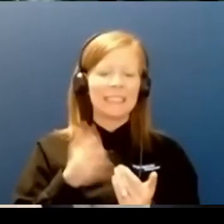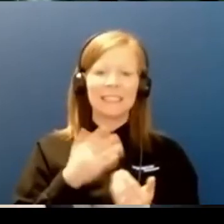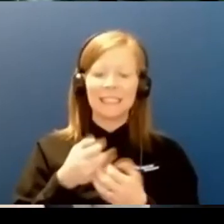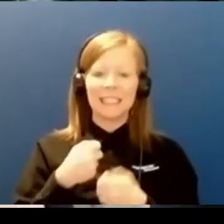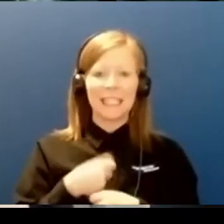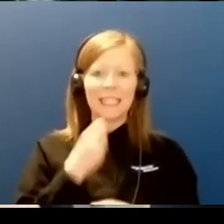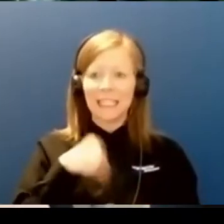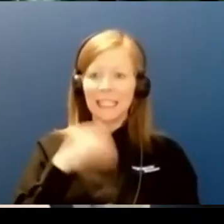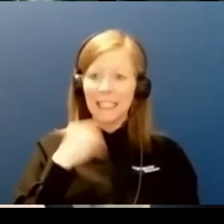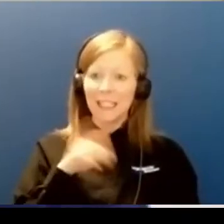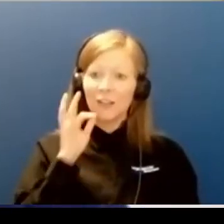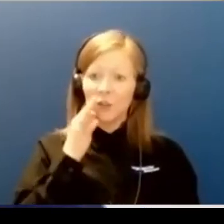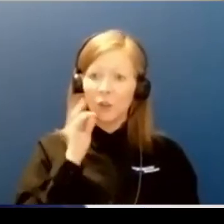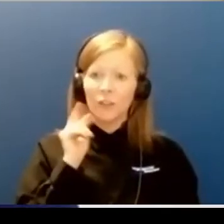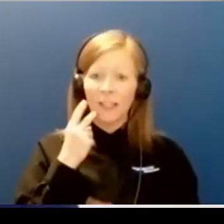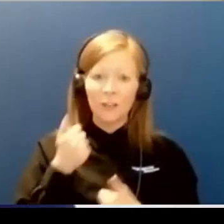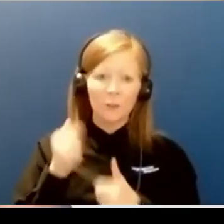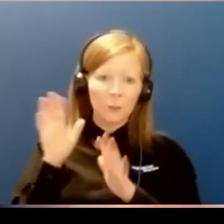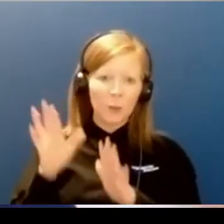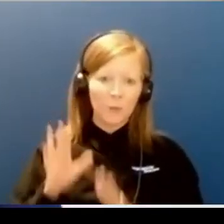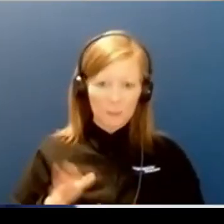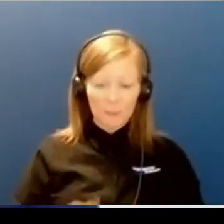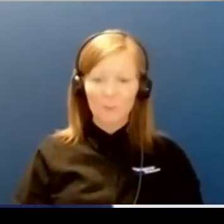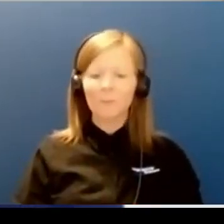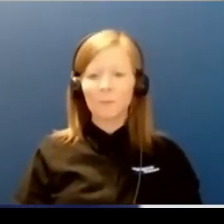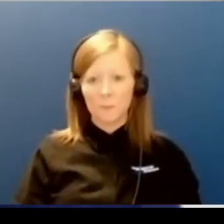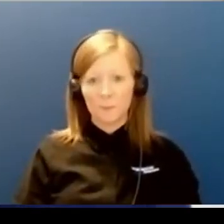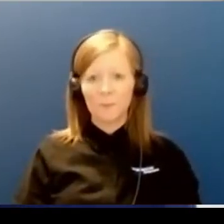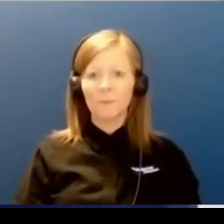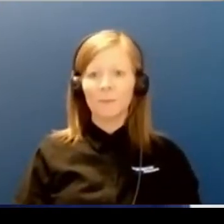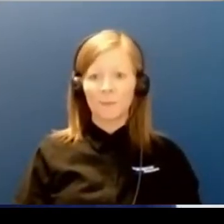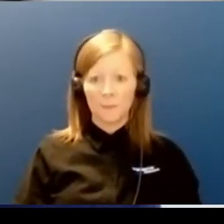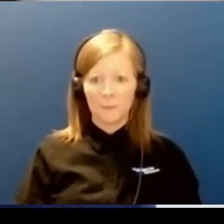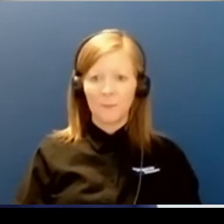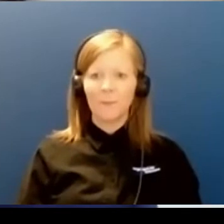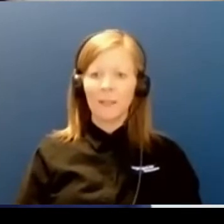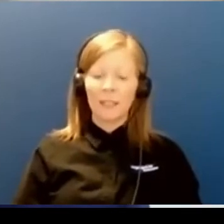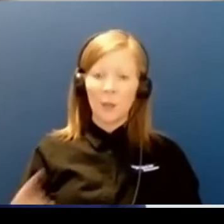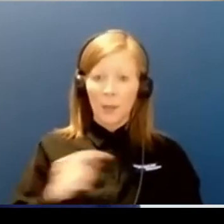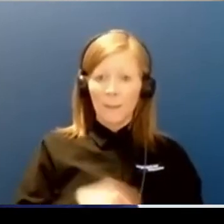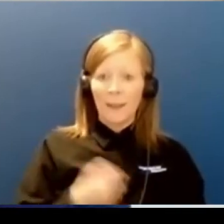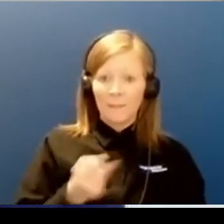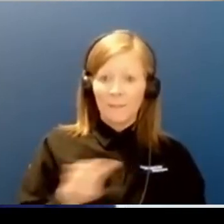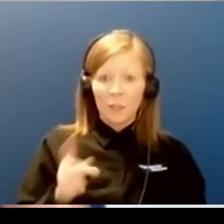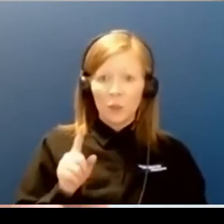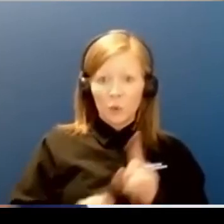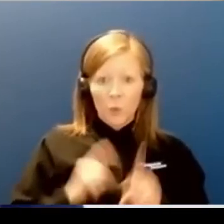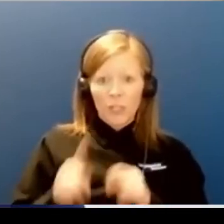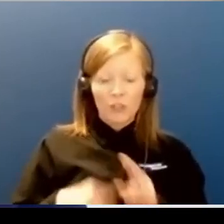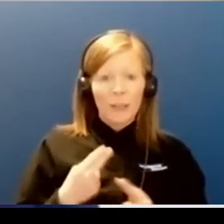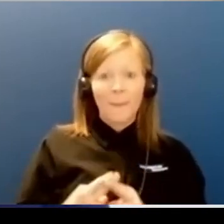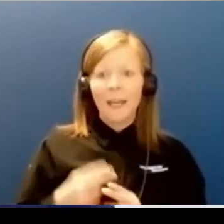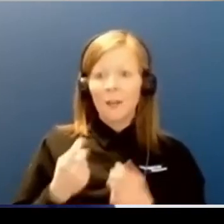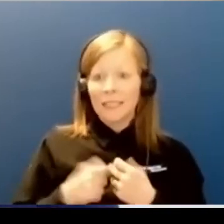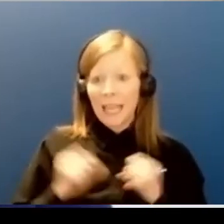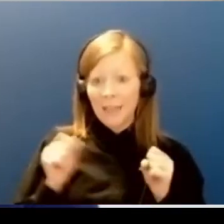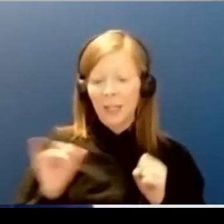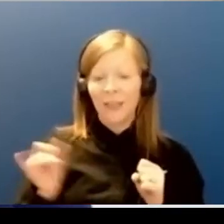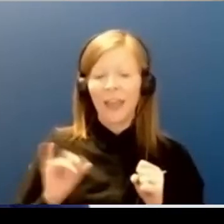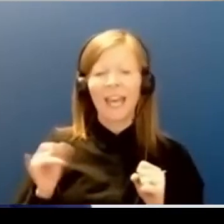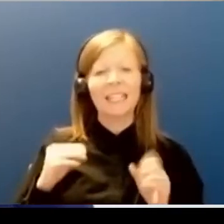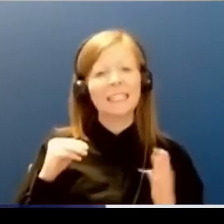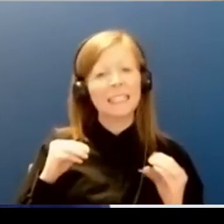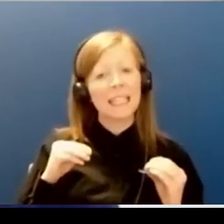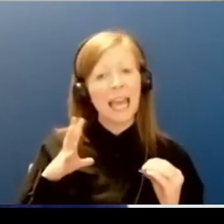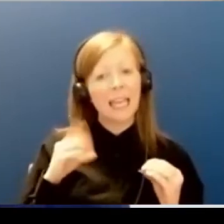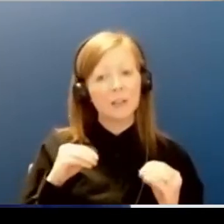idea. Perfect, thank you. So going back, we had a few questions about the safety of things. So we had the safety of x-rays. A